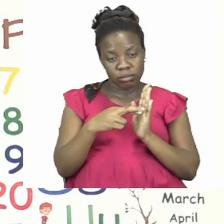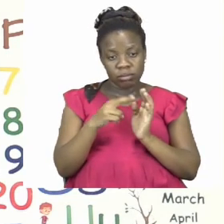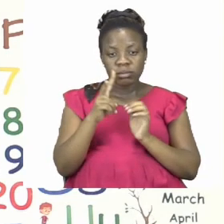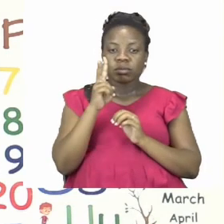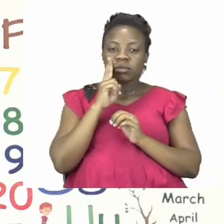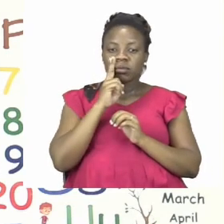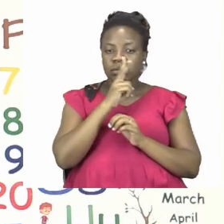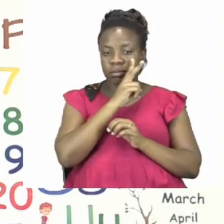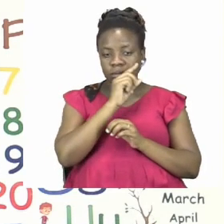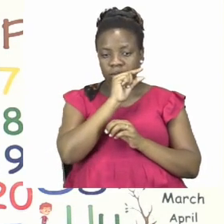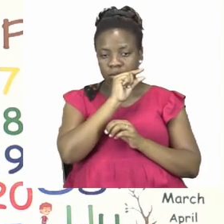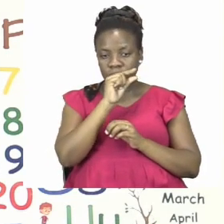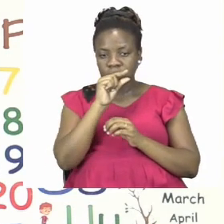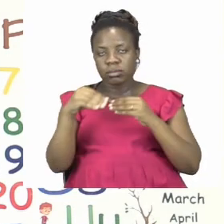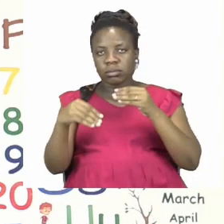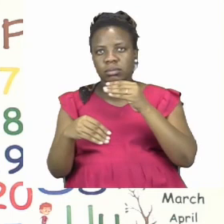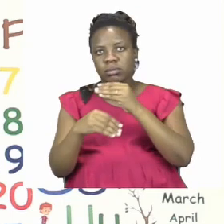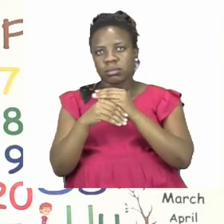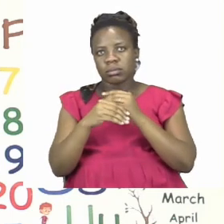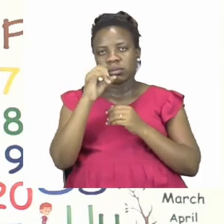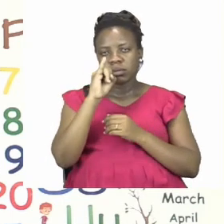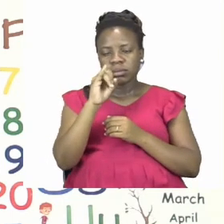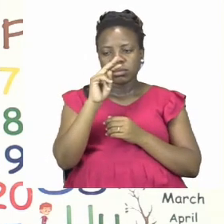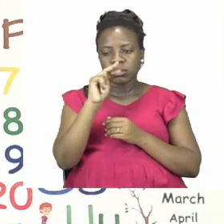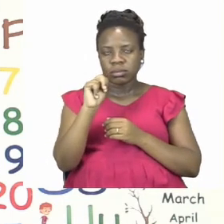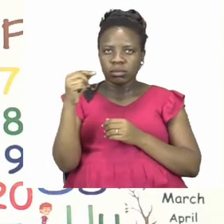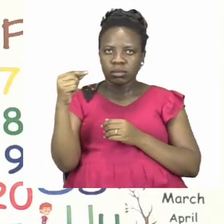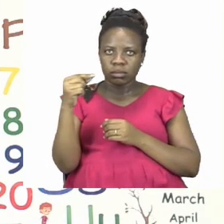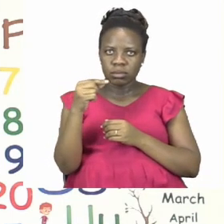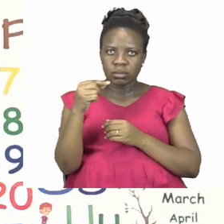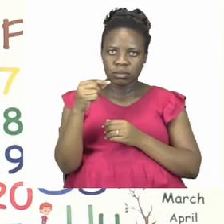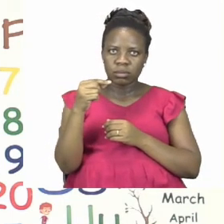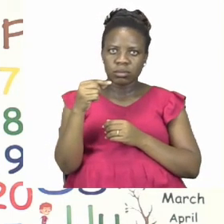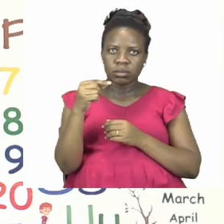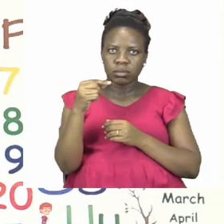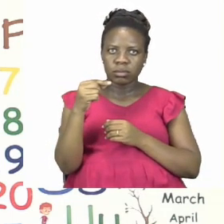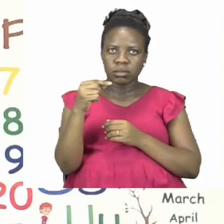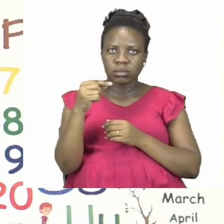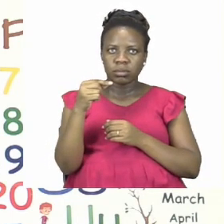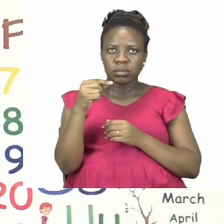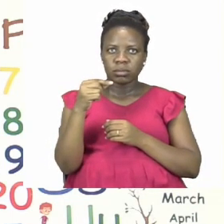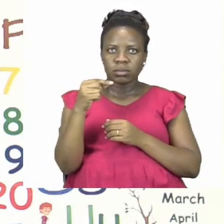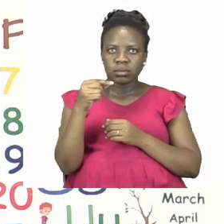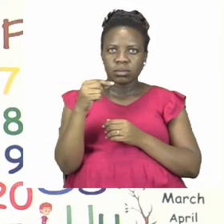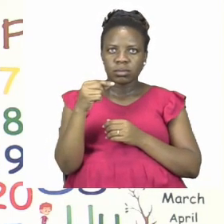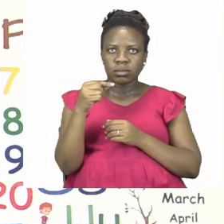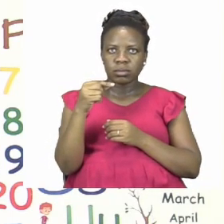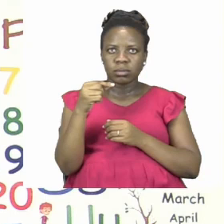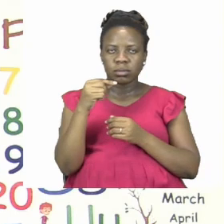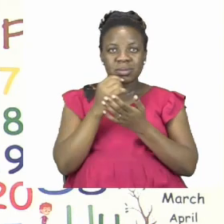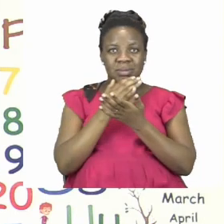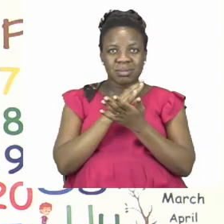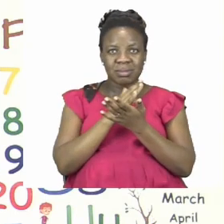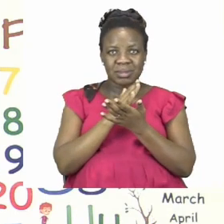the basic rule. But once we add ing, some words need to change a little bit more. For example, the word